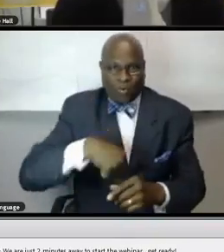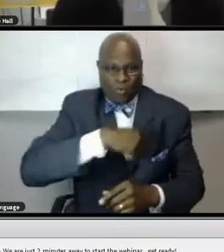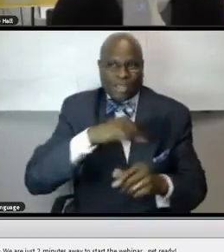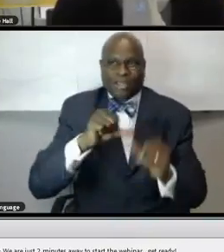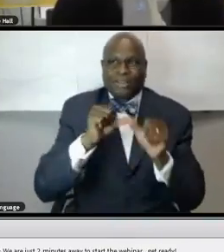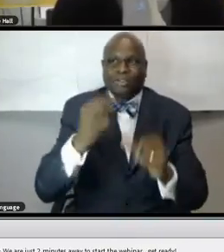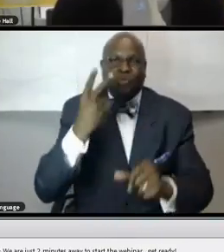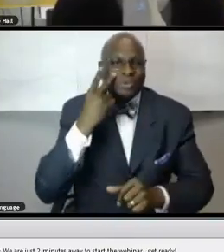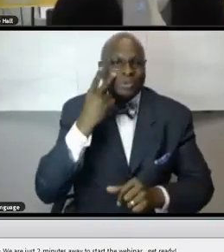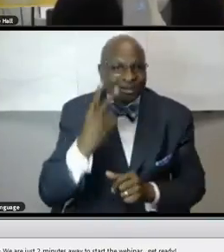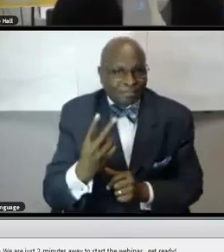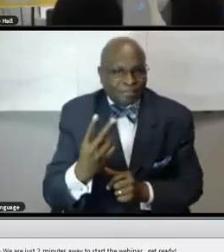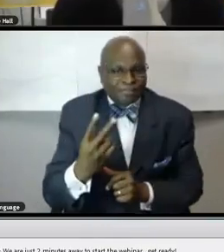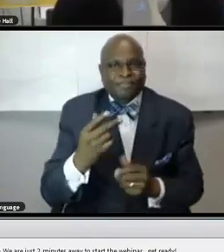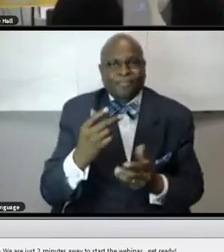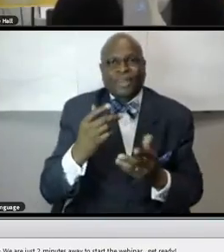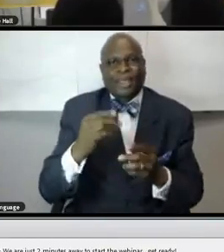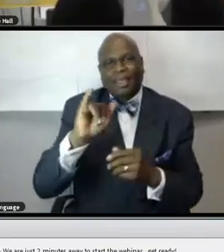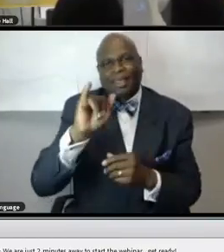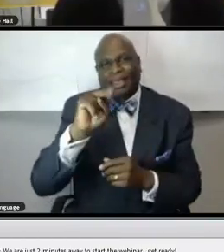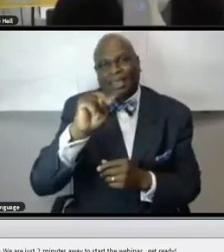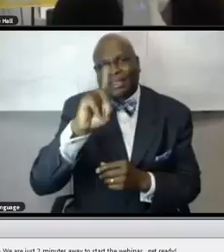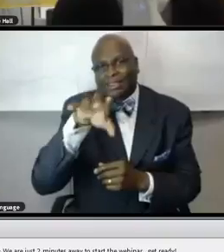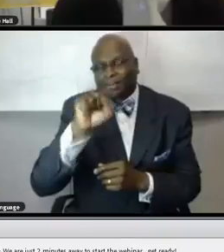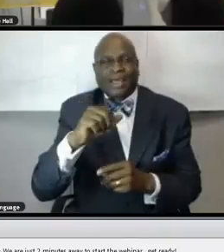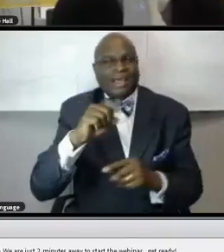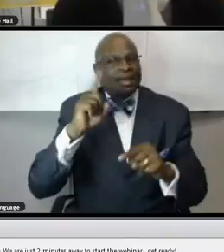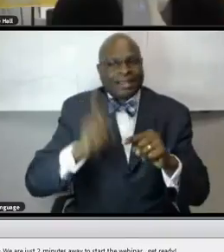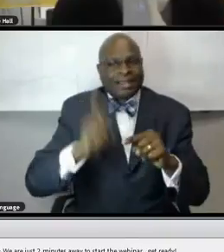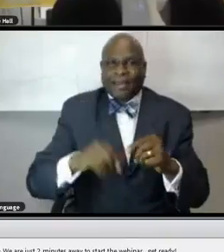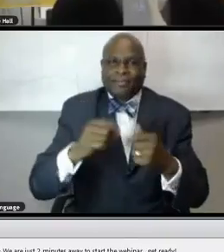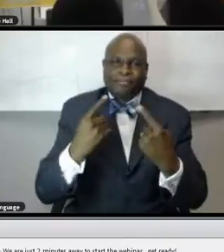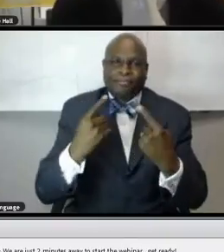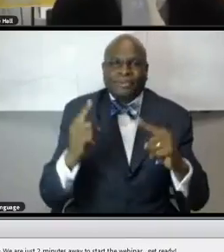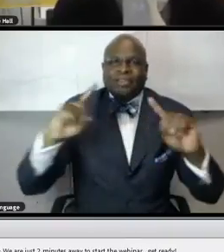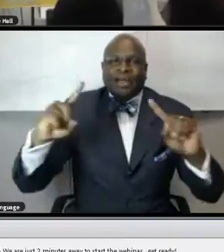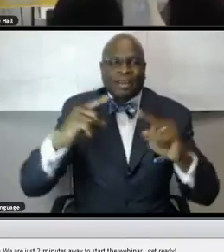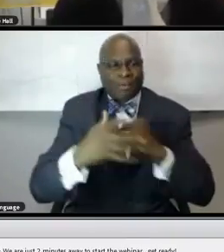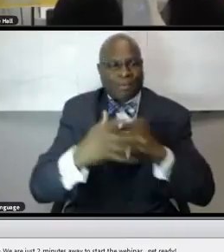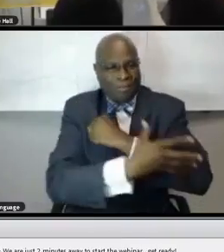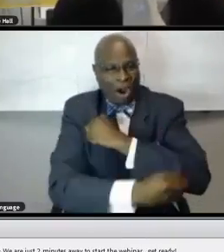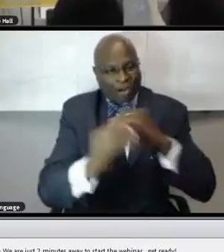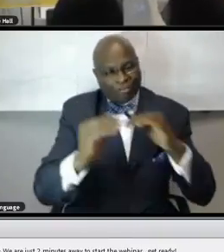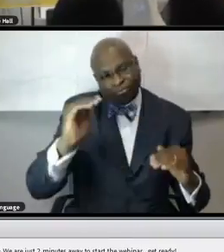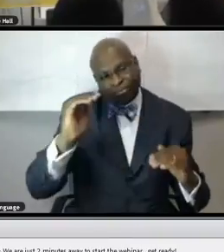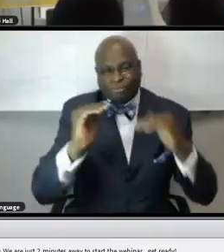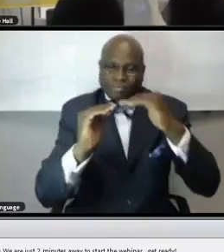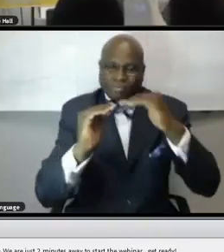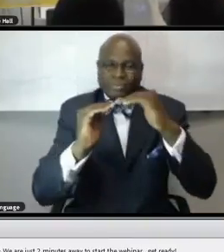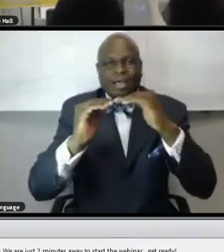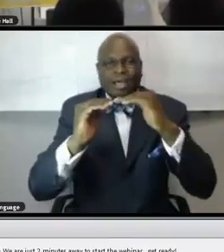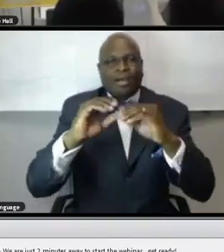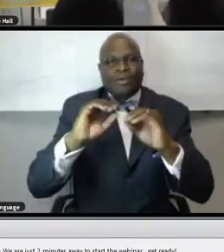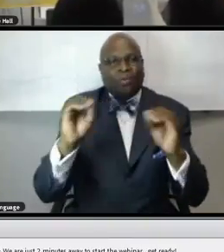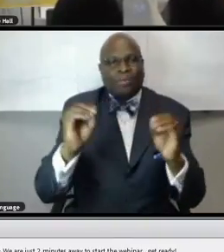see Indigenous peoples unable to emerge from the poverty trap in which they find